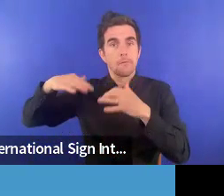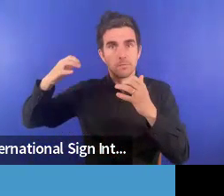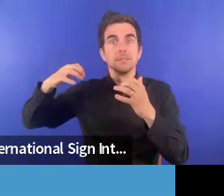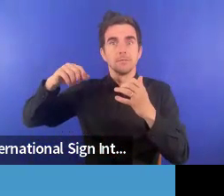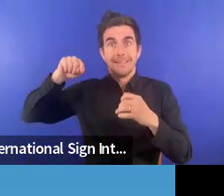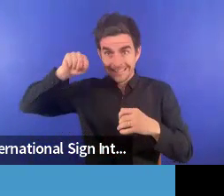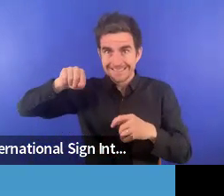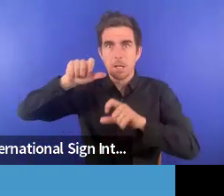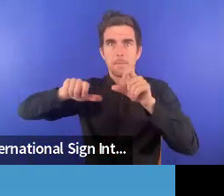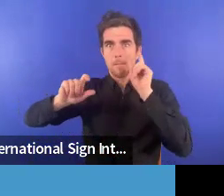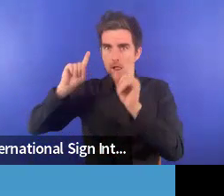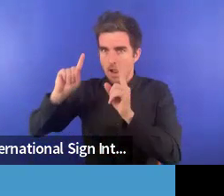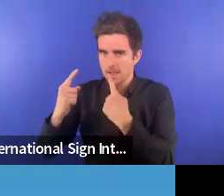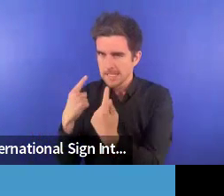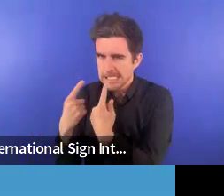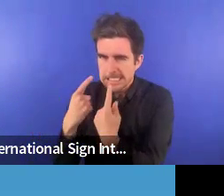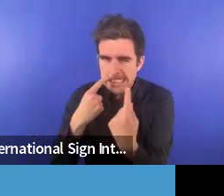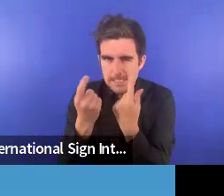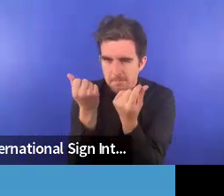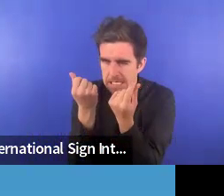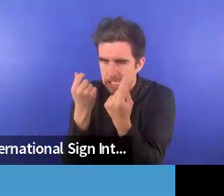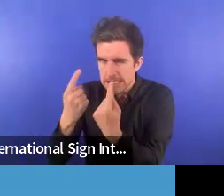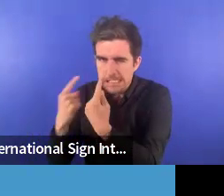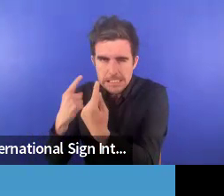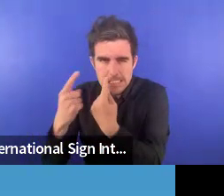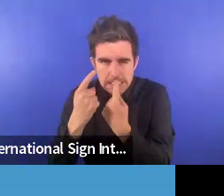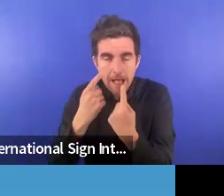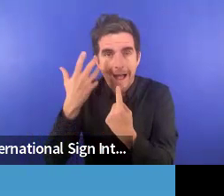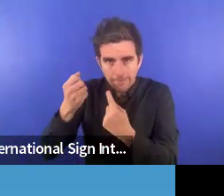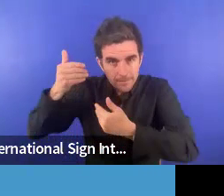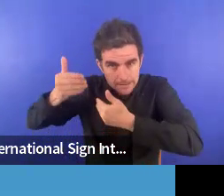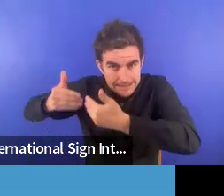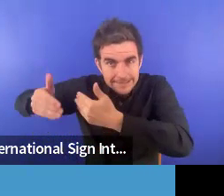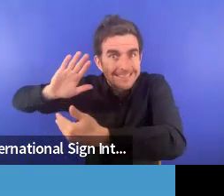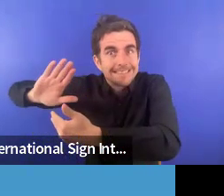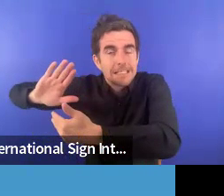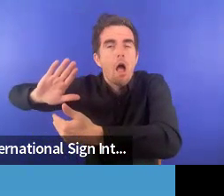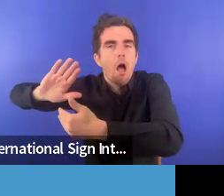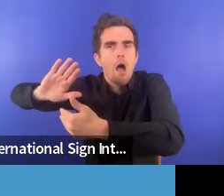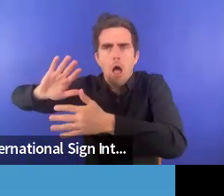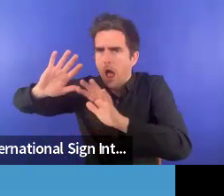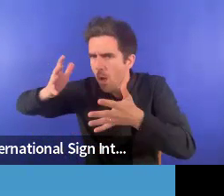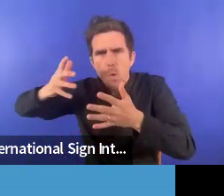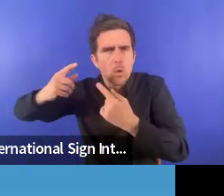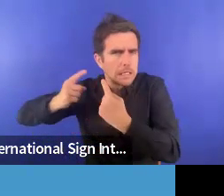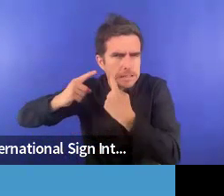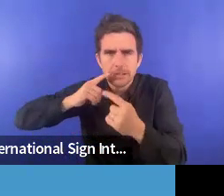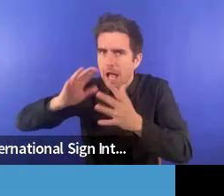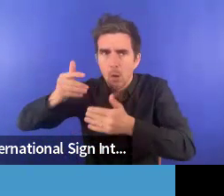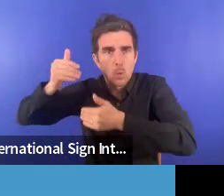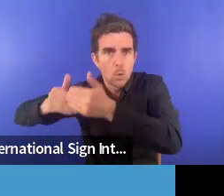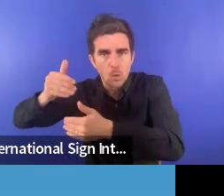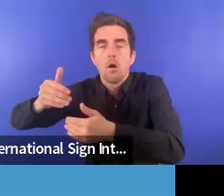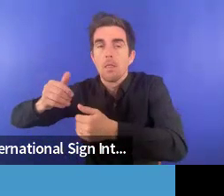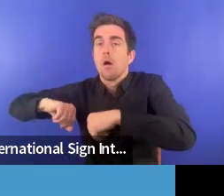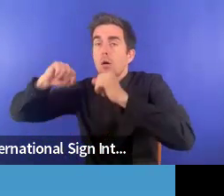for how the budget is developed and how it's passed within Congress and then is eventually enacted. So you need to make